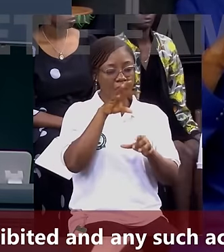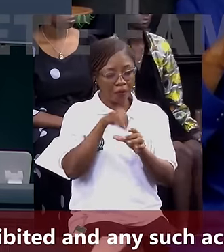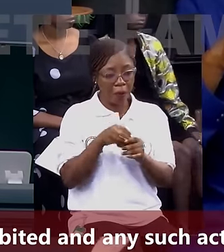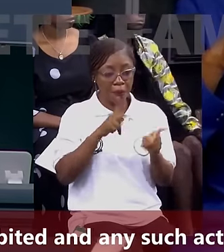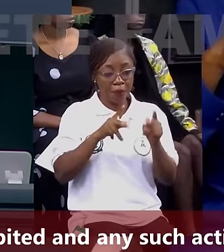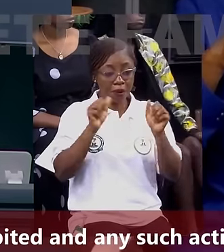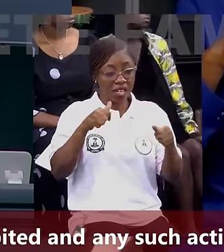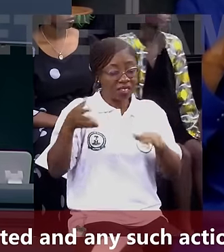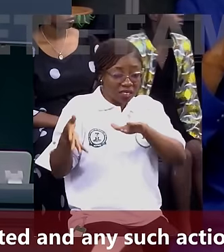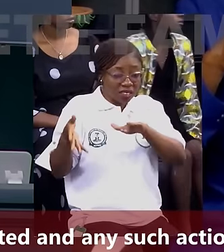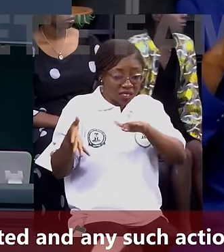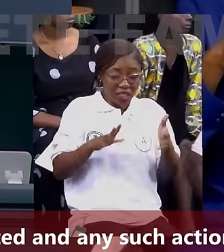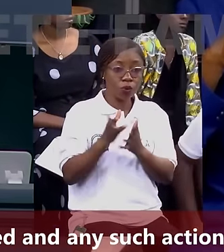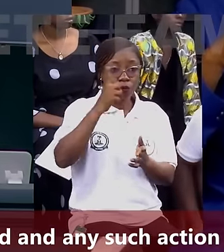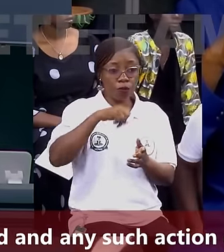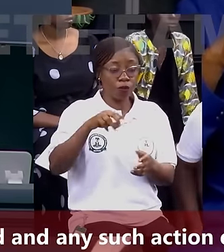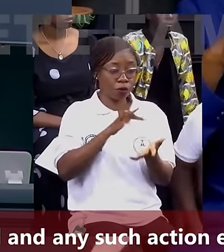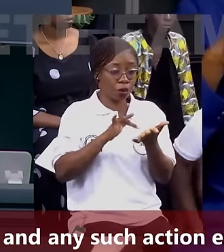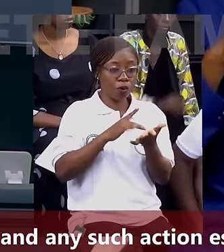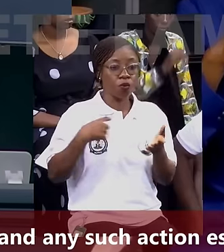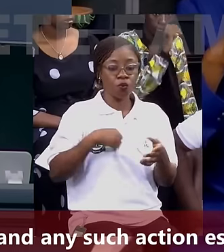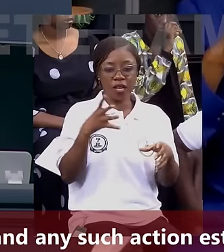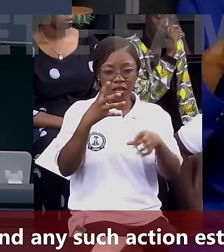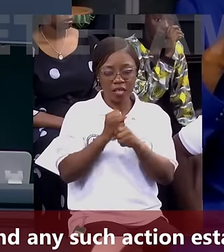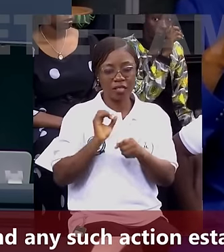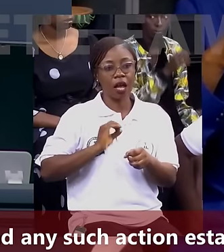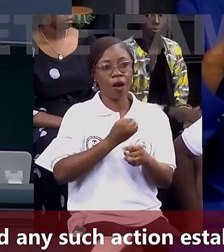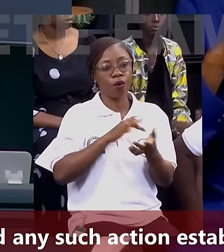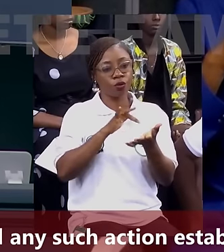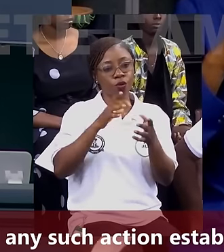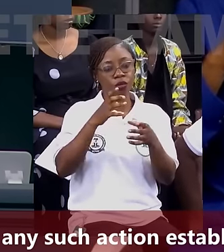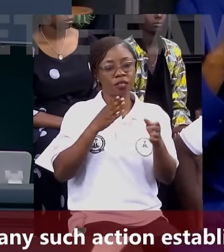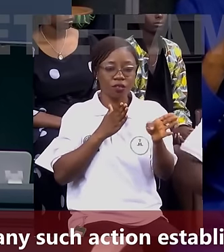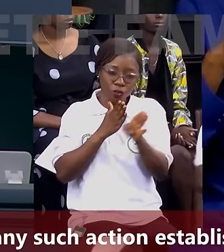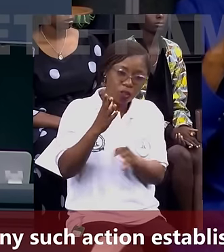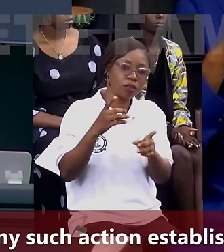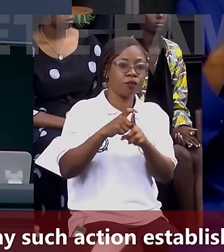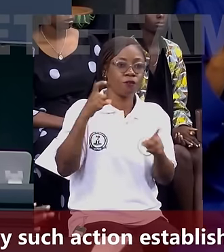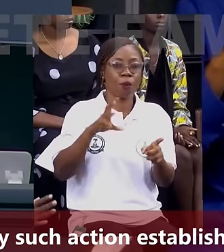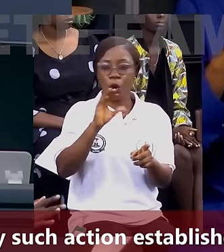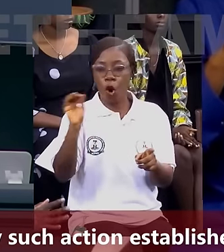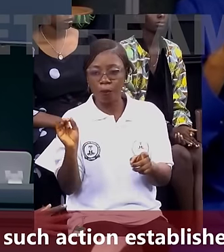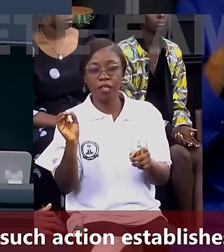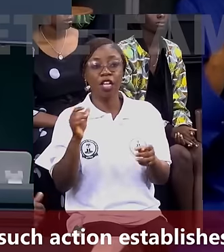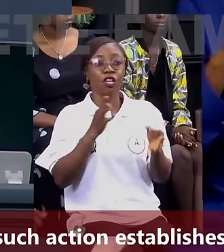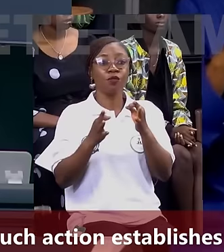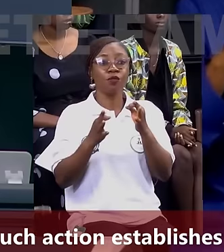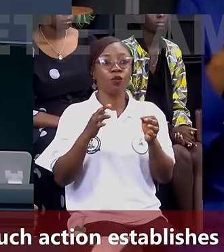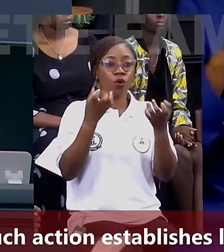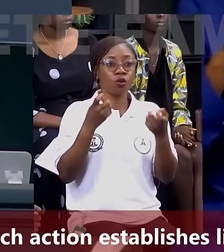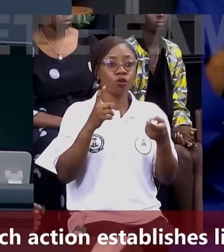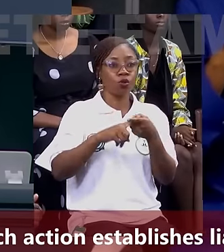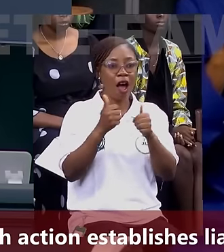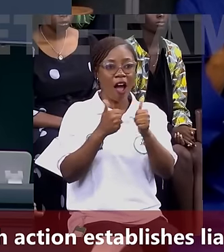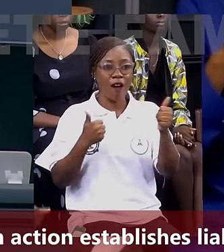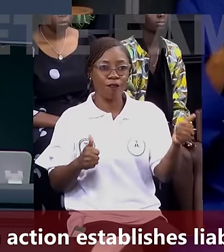So we get our medications directly from distributors. So if you want to avoid buying fake